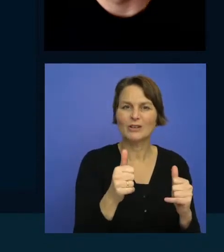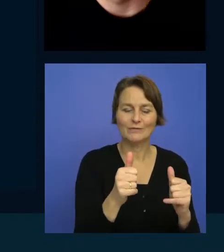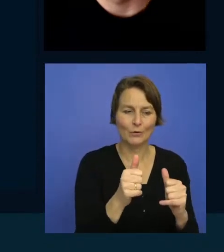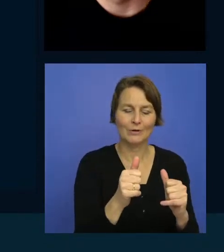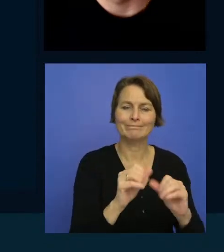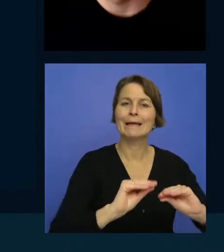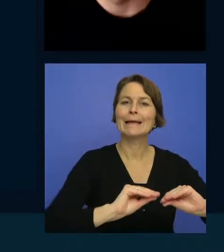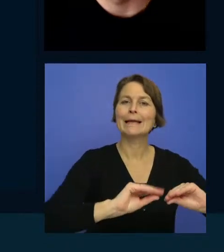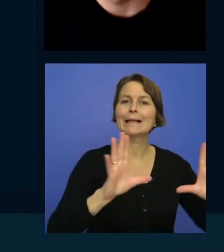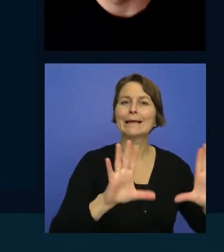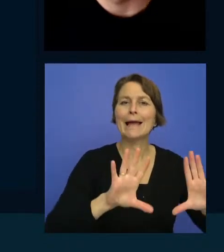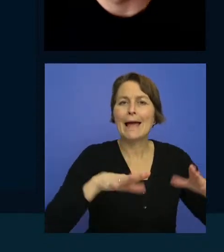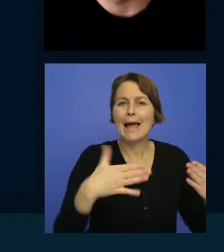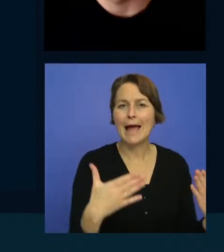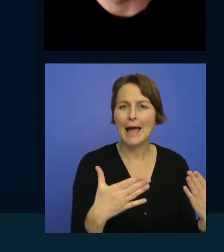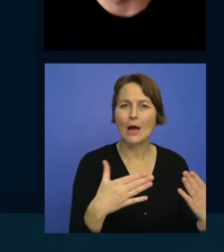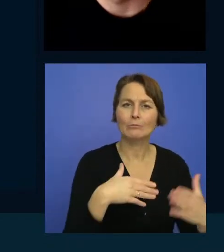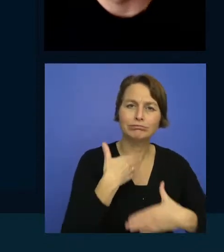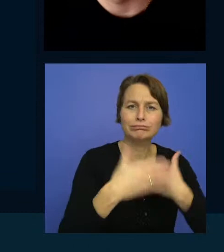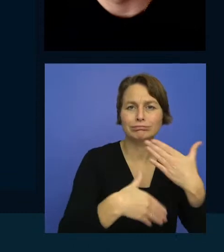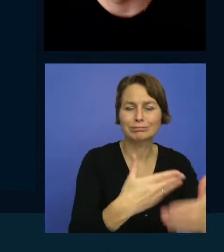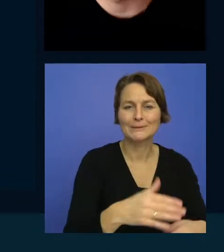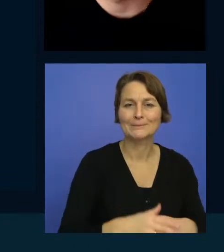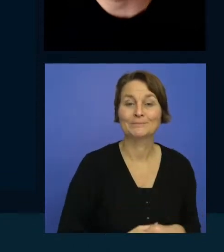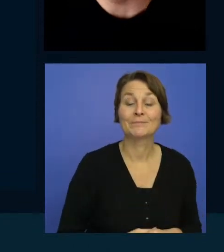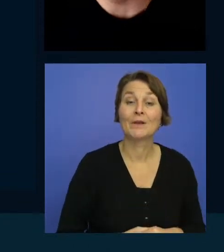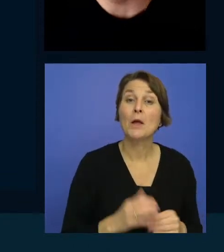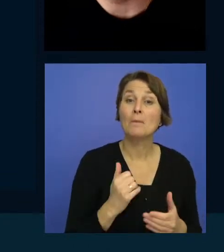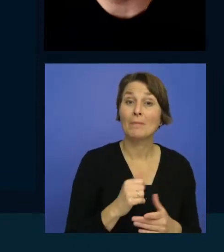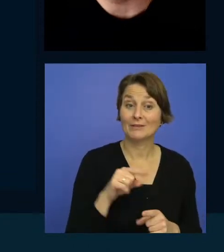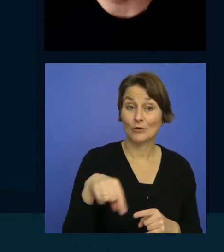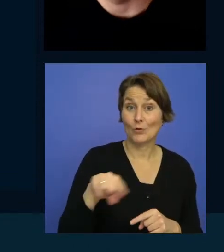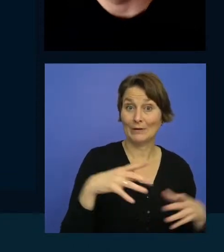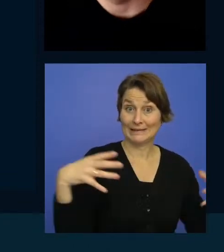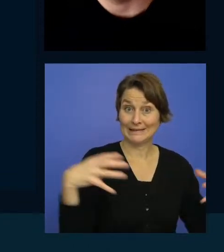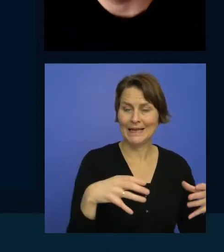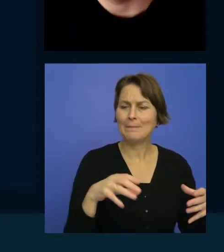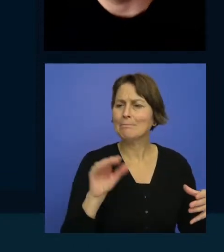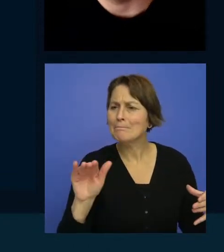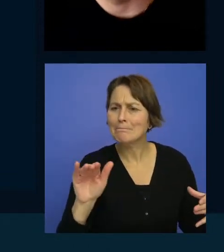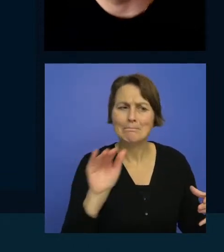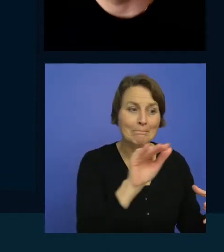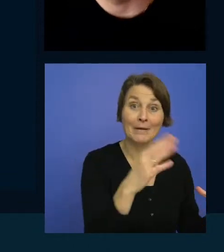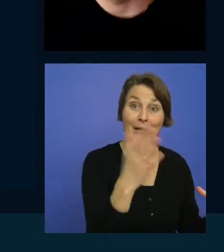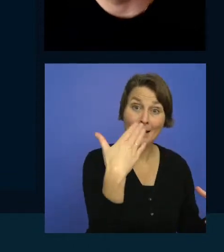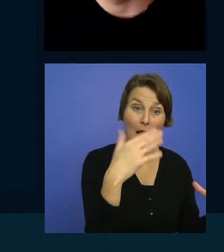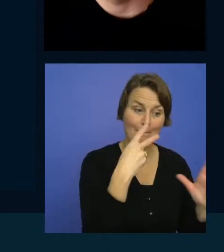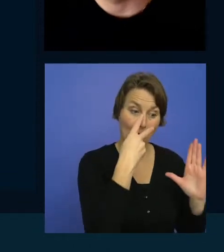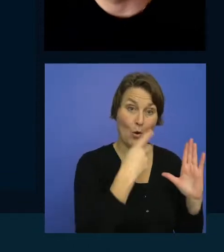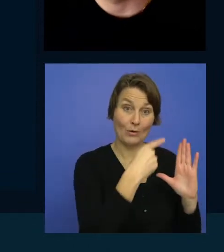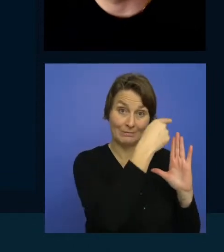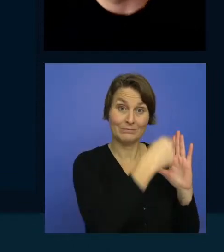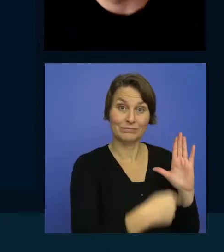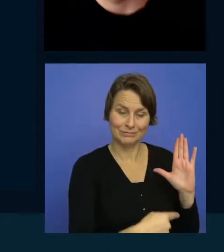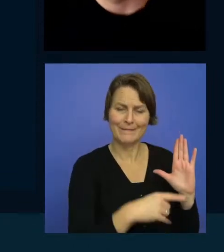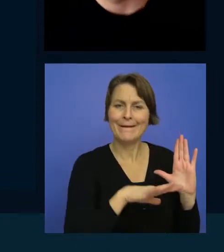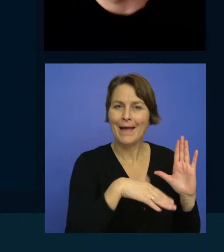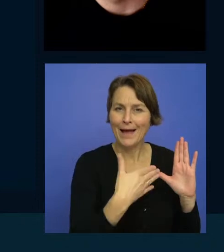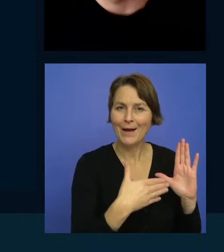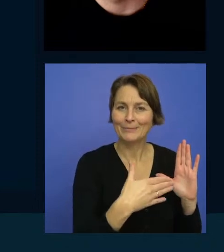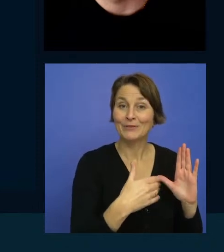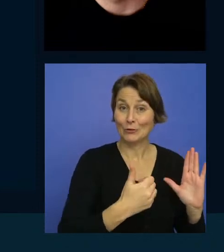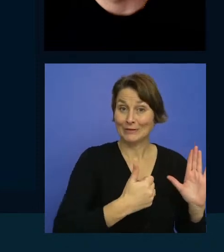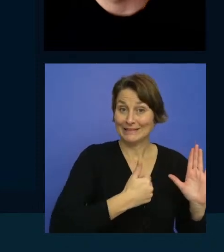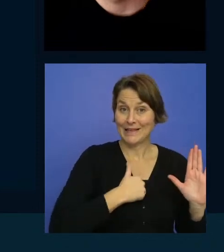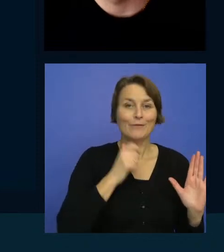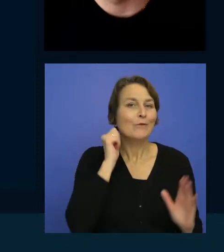her team with these improved insights. Using Synapse in-engine SQL scoring, Lisa can operationalize